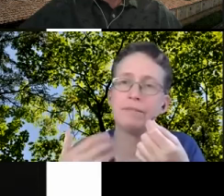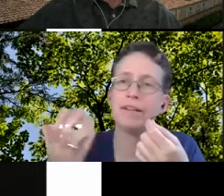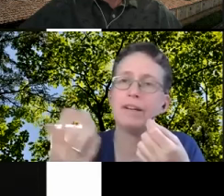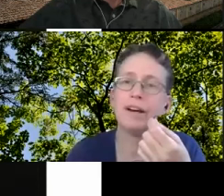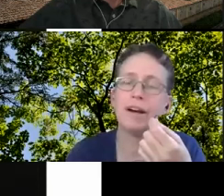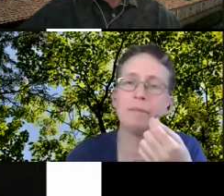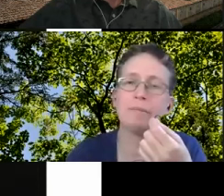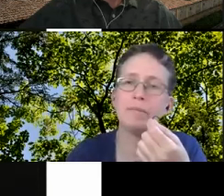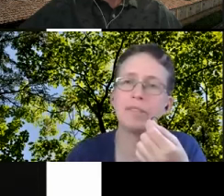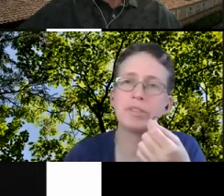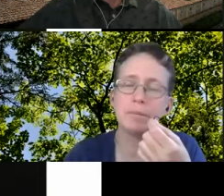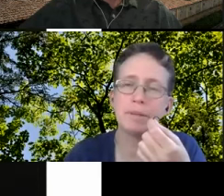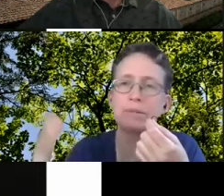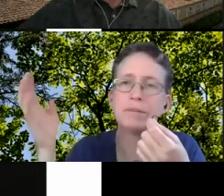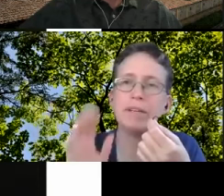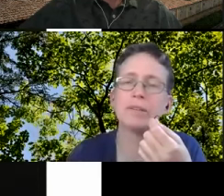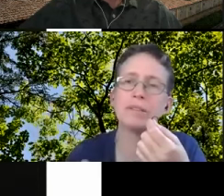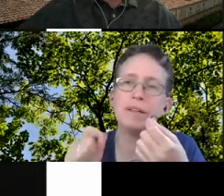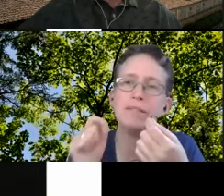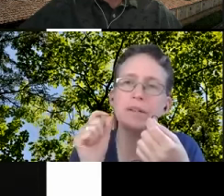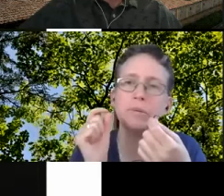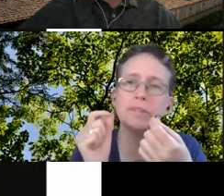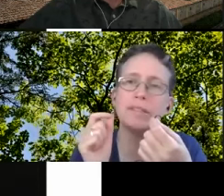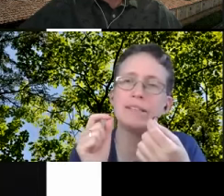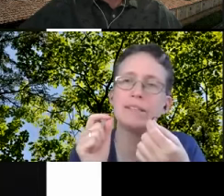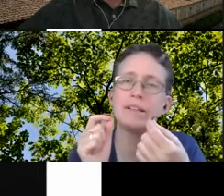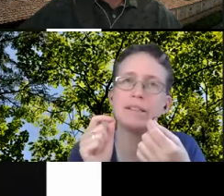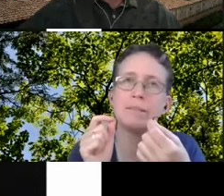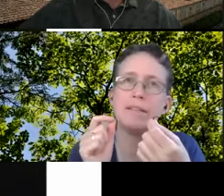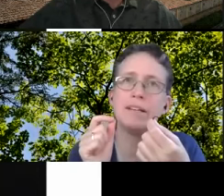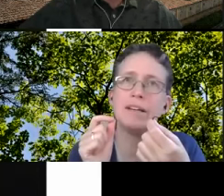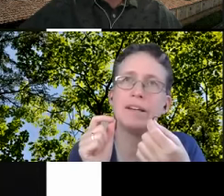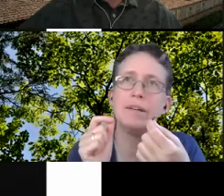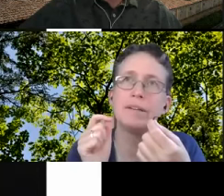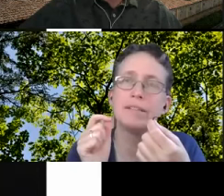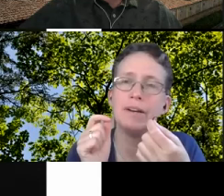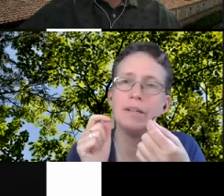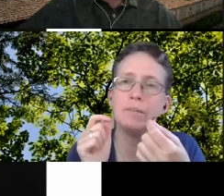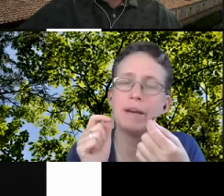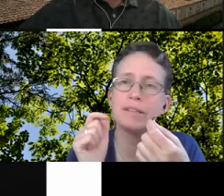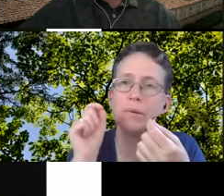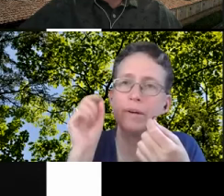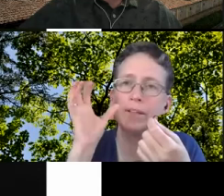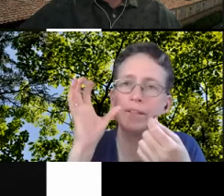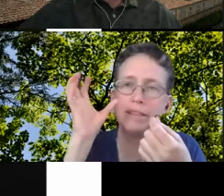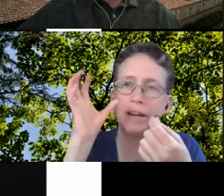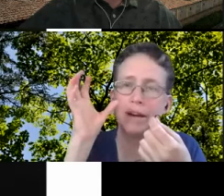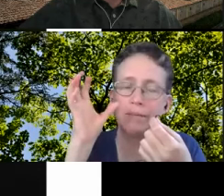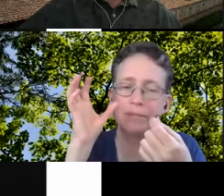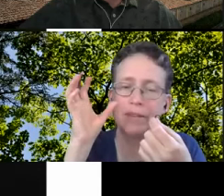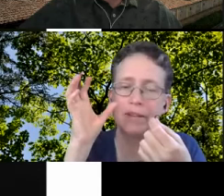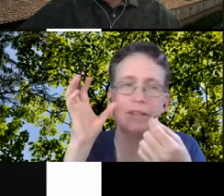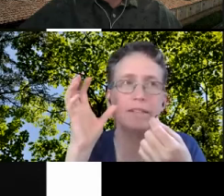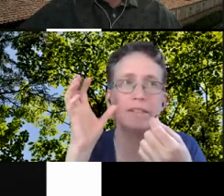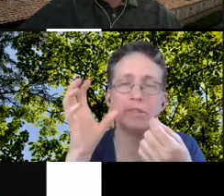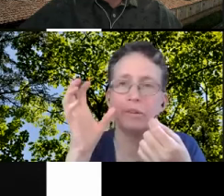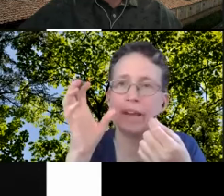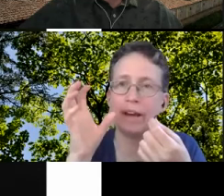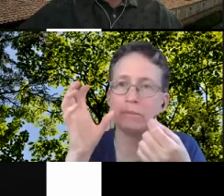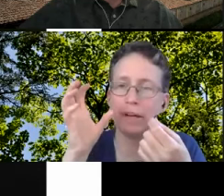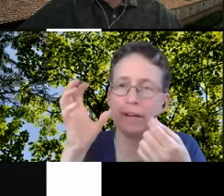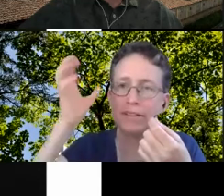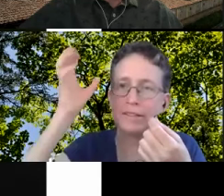have disturbance from the vehicles. So one of the cool studies somebody did was out in New Mexico where there's these I think it's